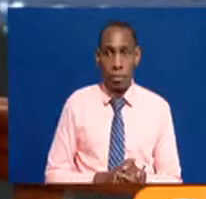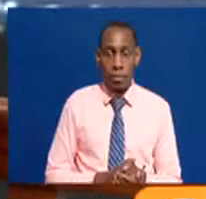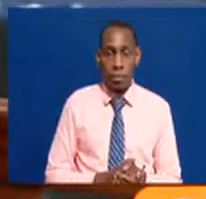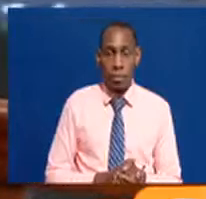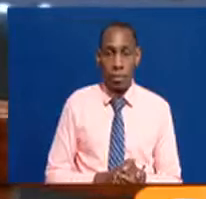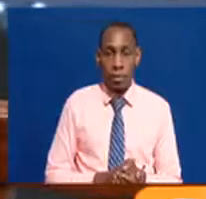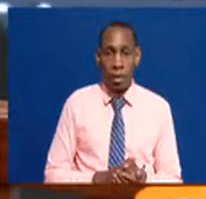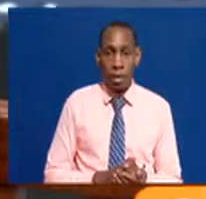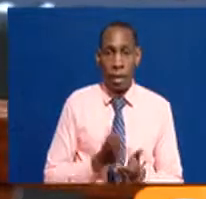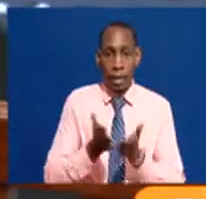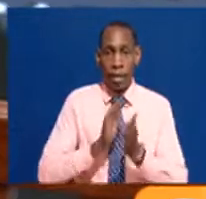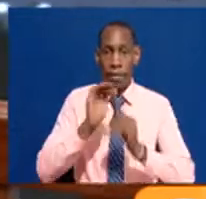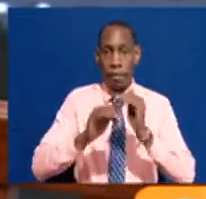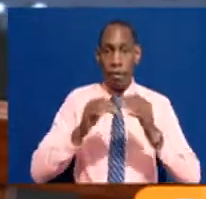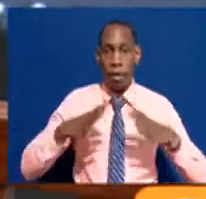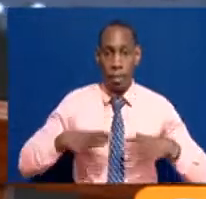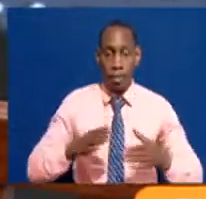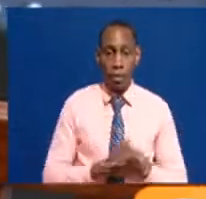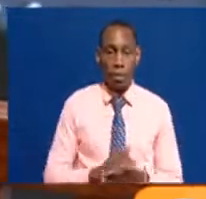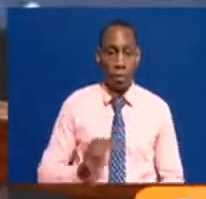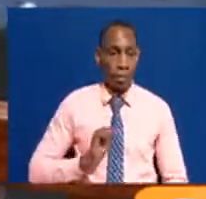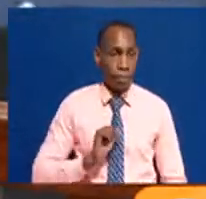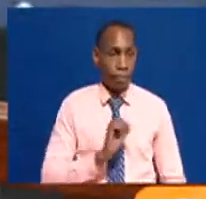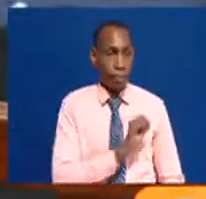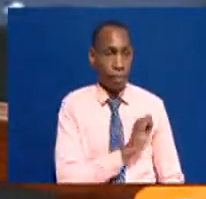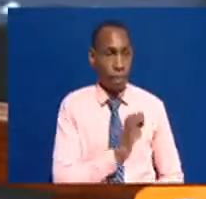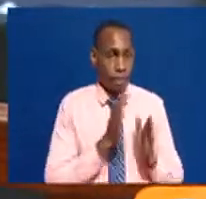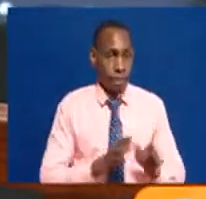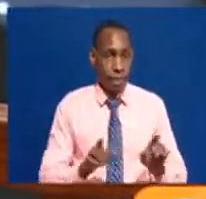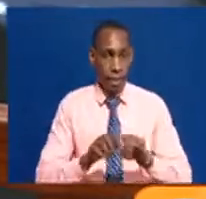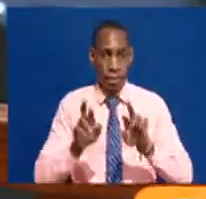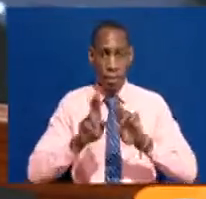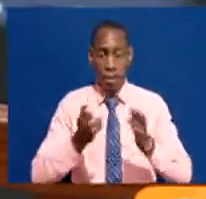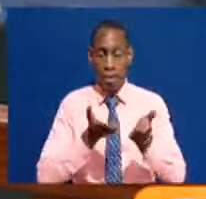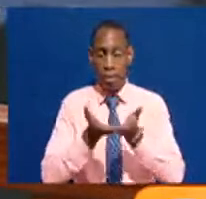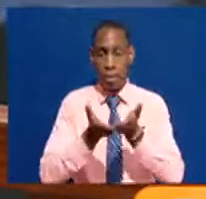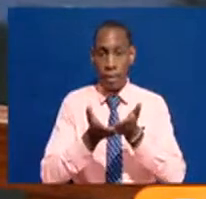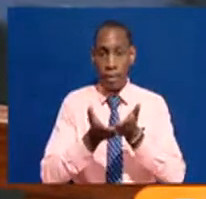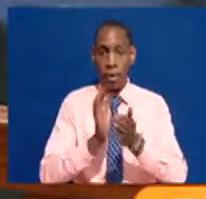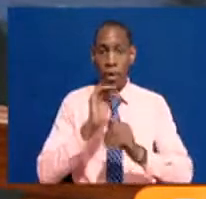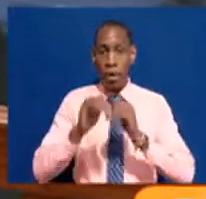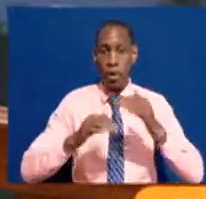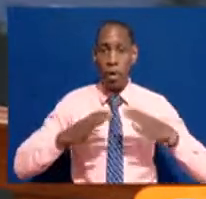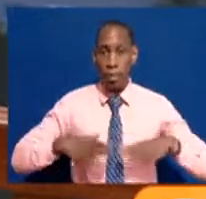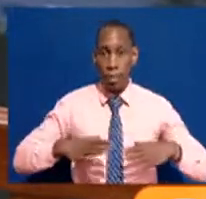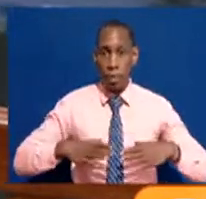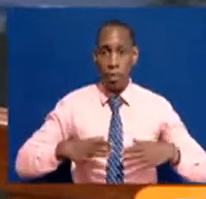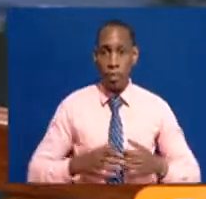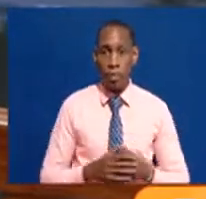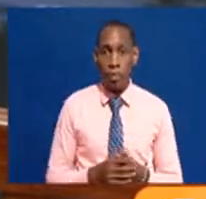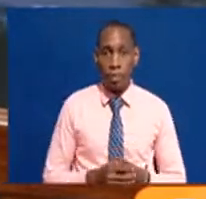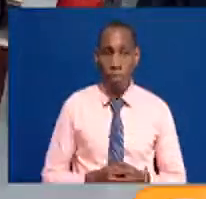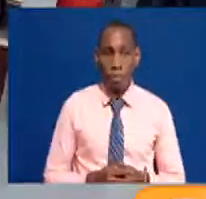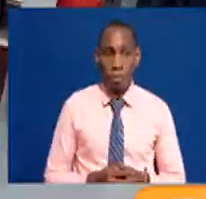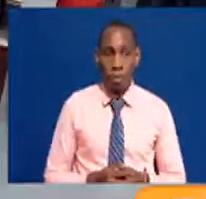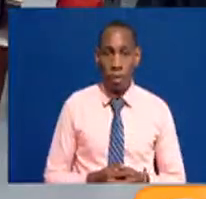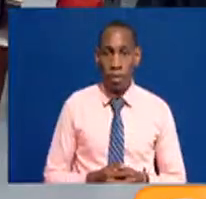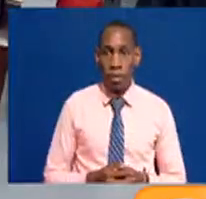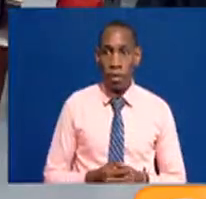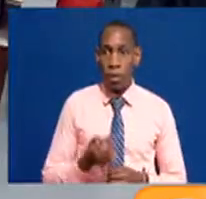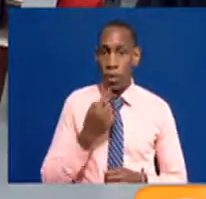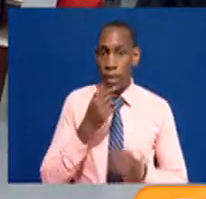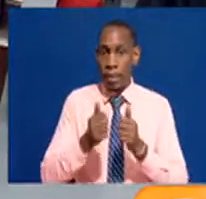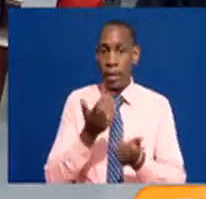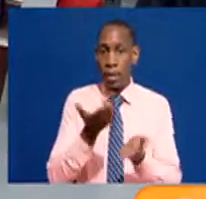to him, Senator. The country. And he is ready to serve everyone in this country. You didn't tell us how it